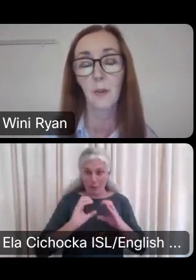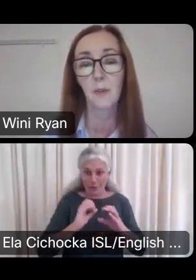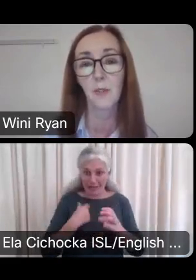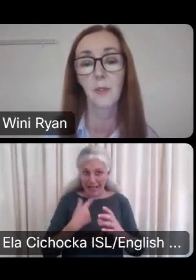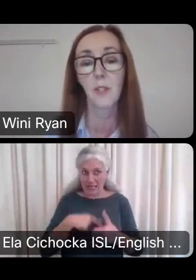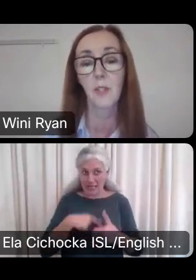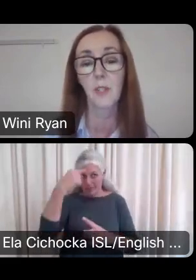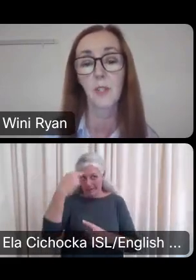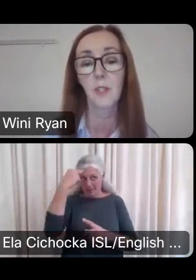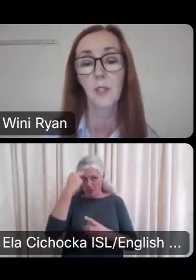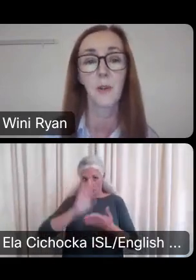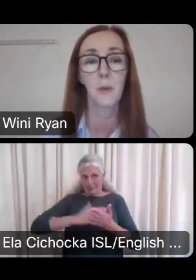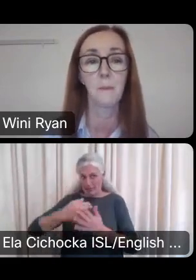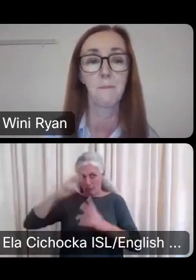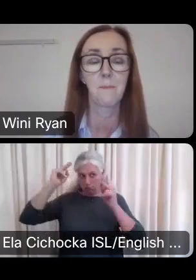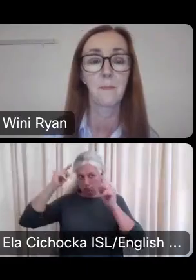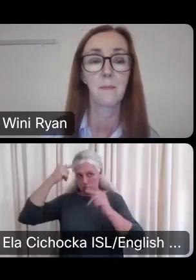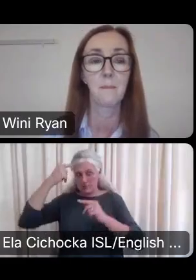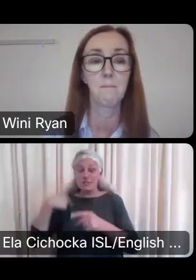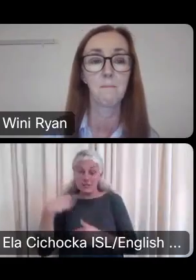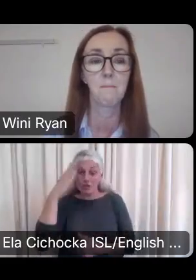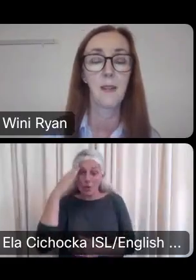on those. So just to be aware of your own.